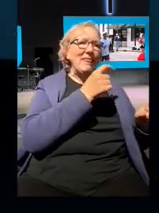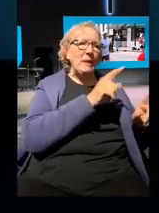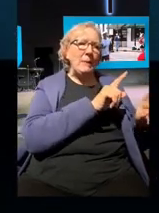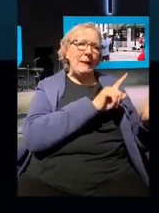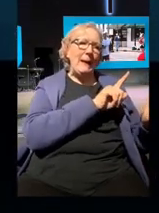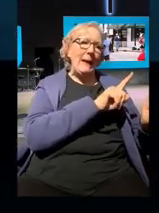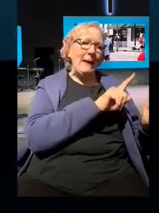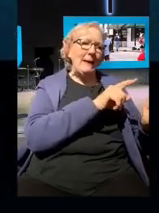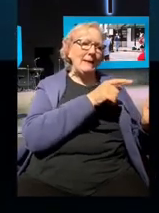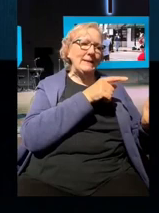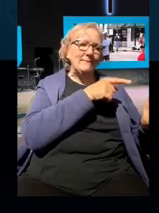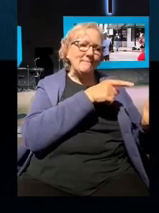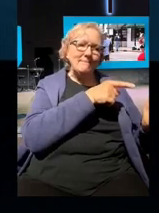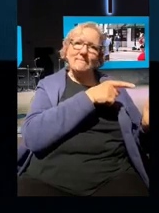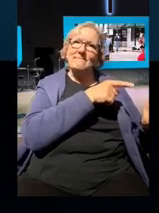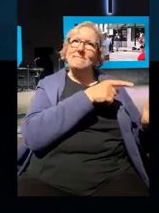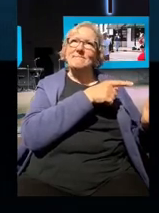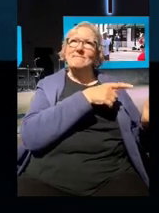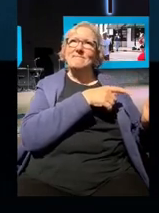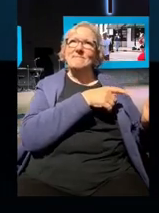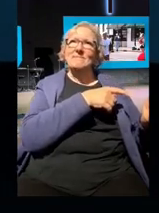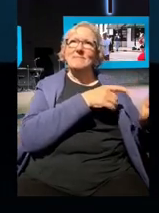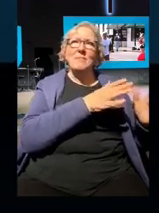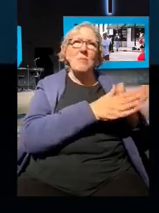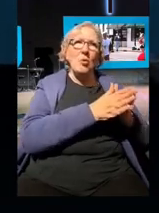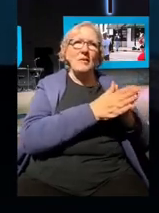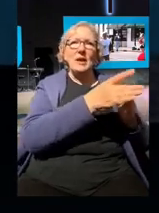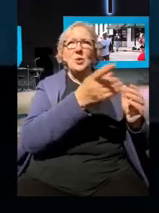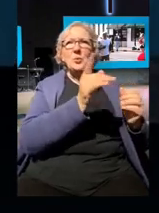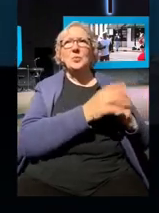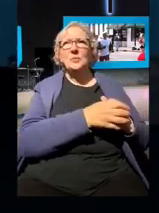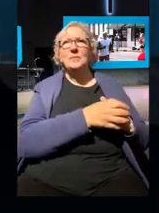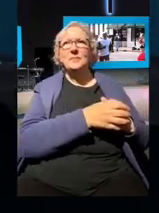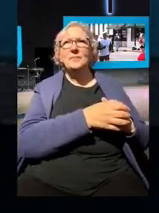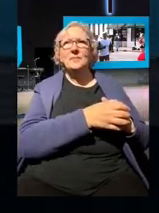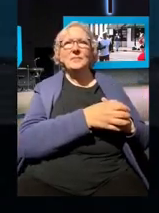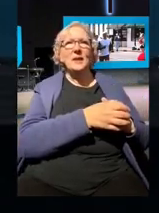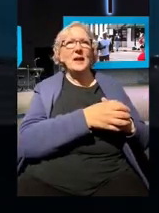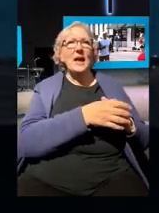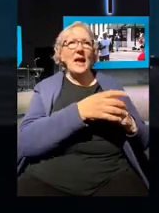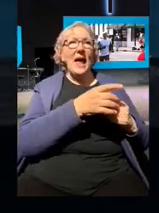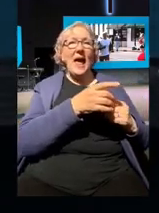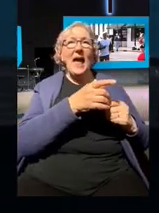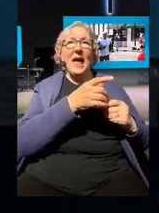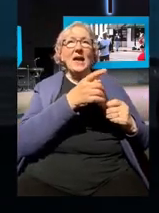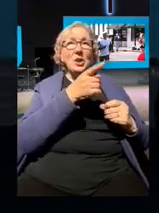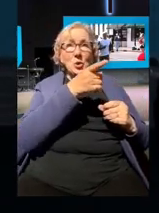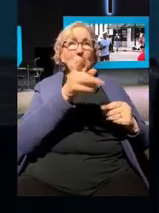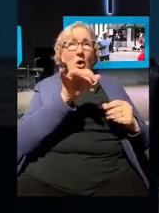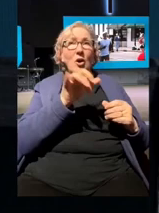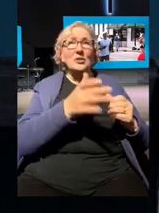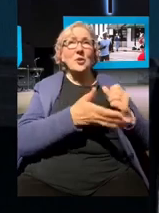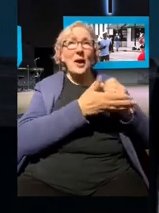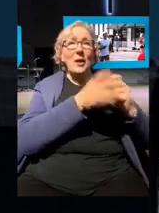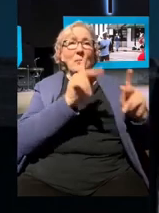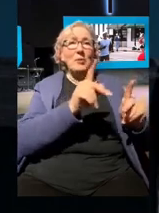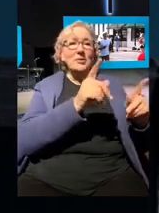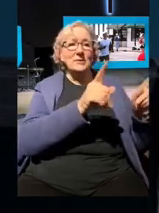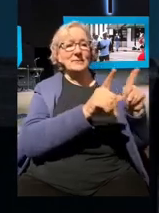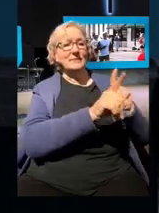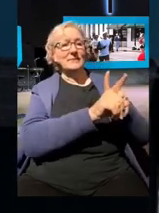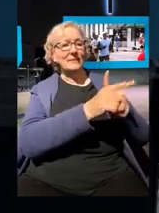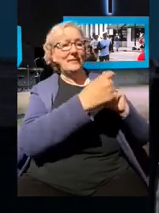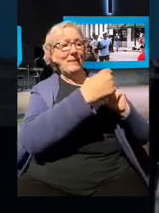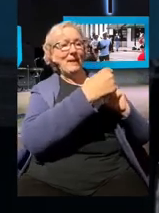motivation to keep going. And those are going to be the exact same people that you can also help motivate to keep going because